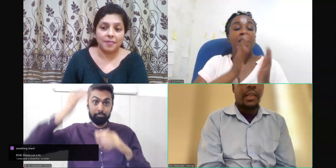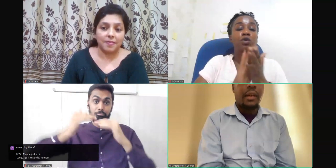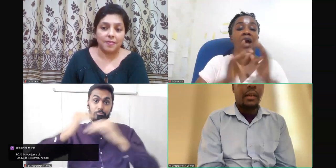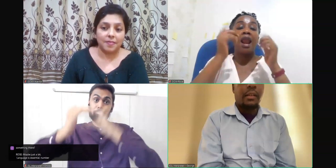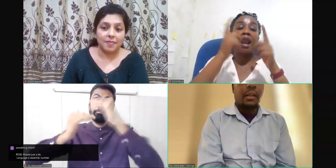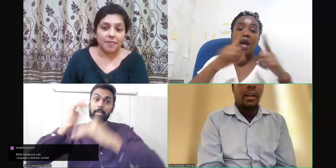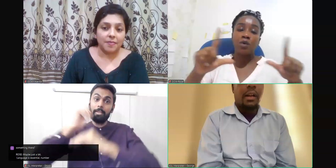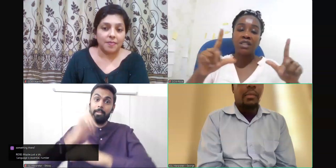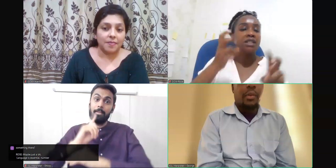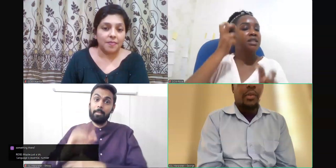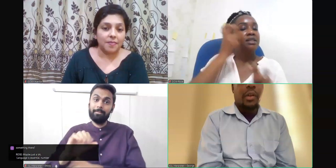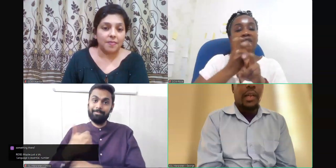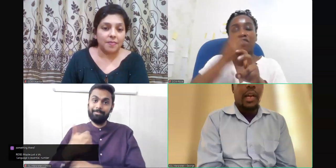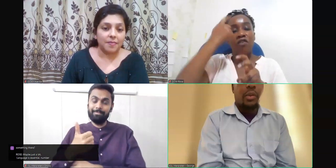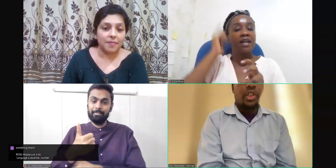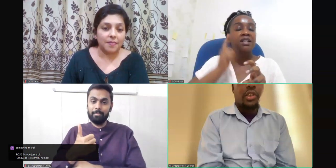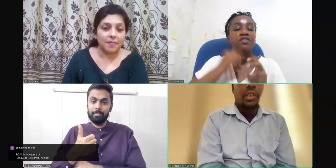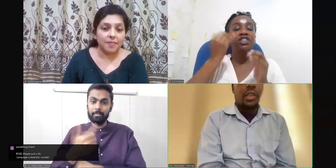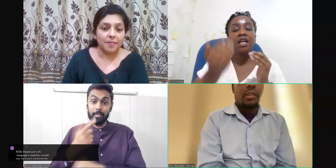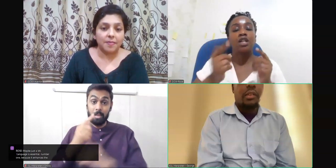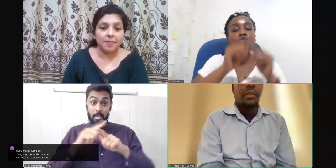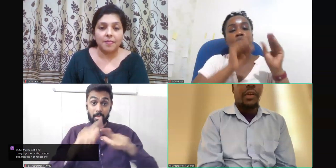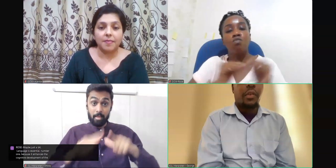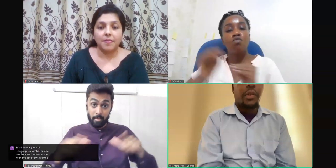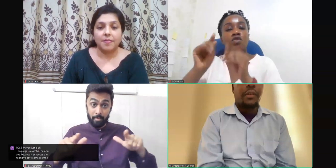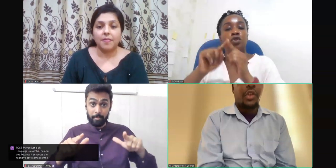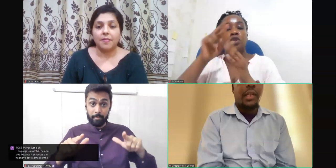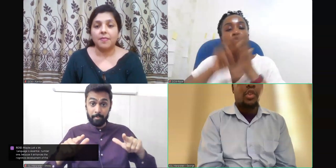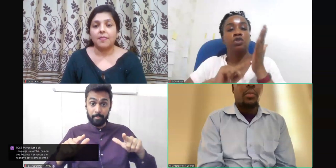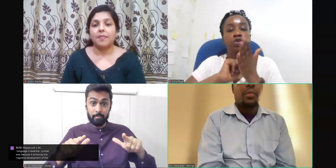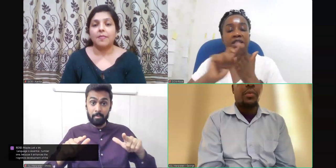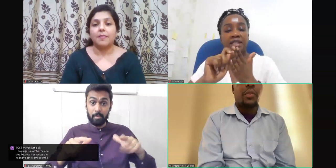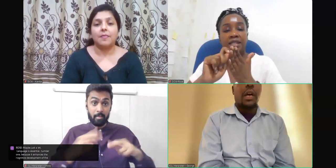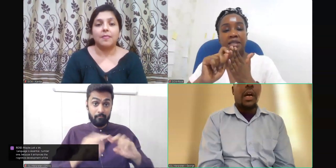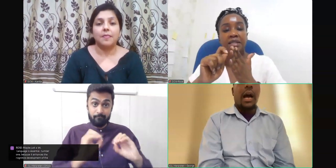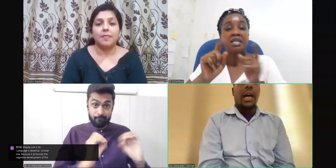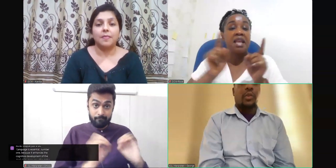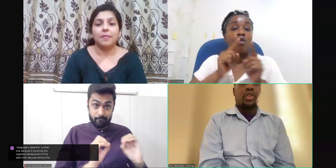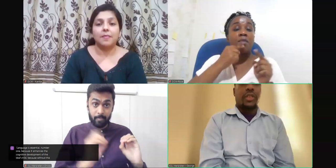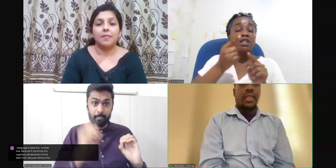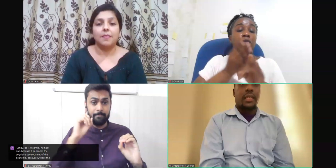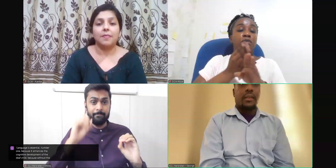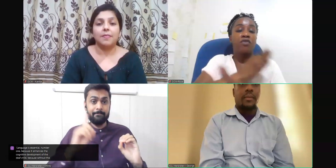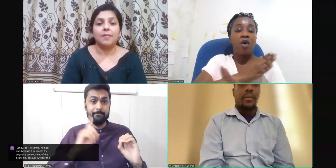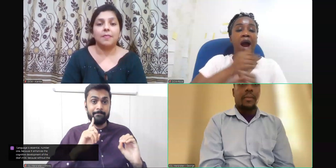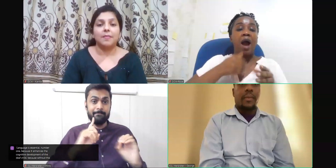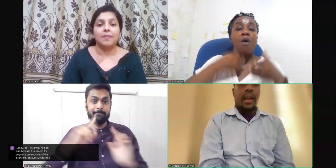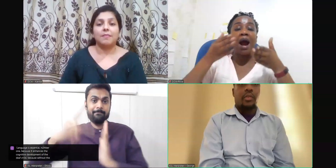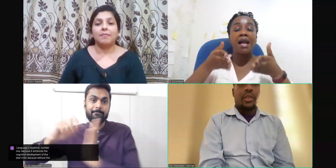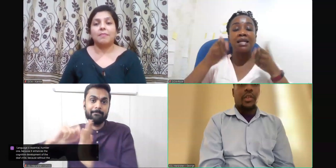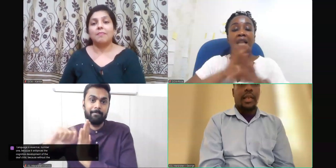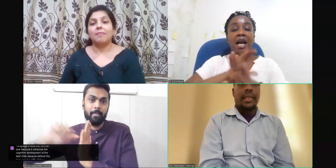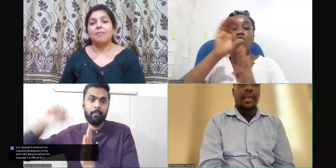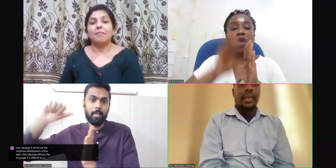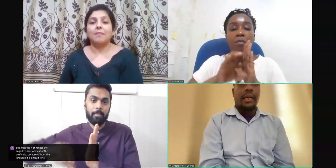deaf child, because without the language, it is difficult for a deaf child to move to literacy. As